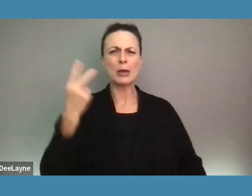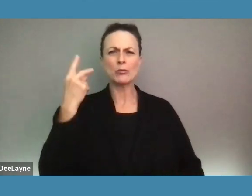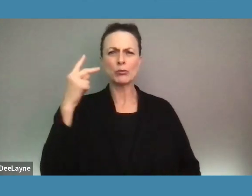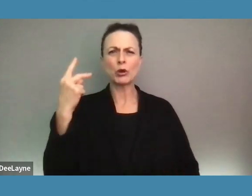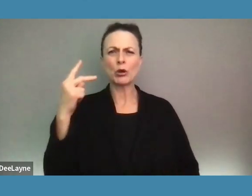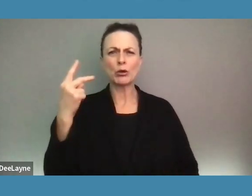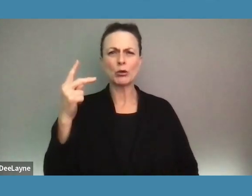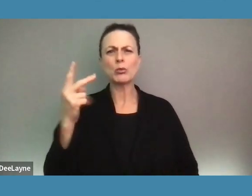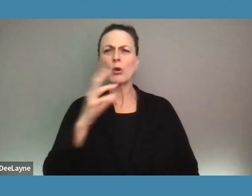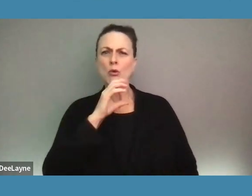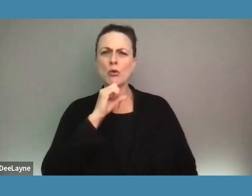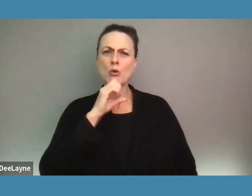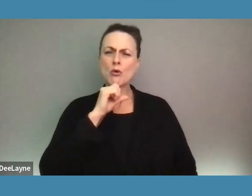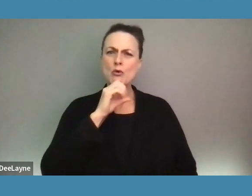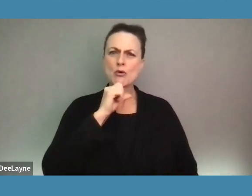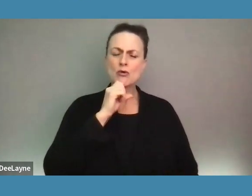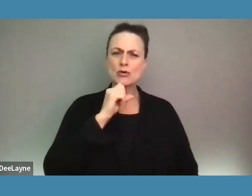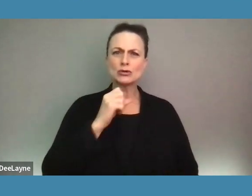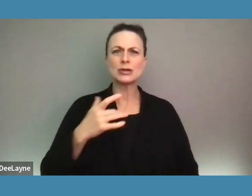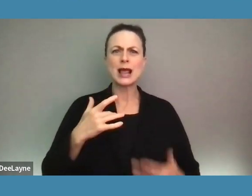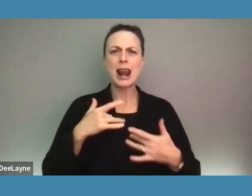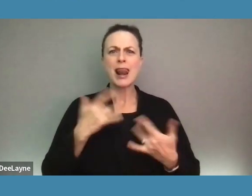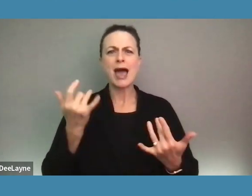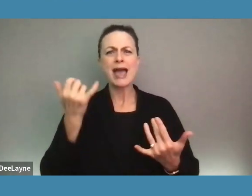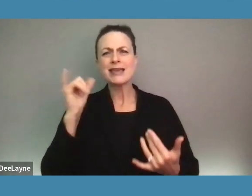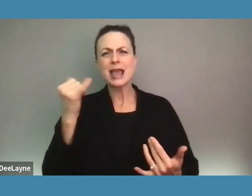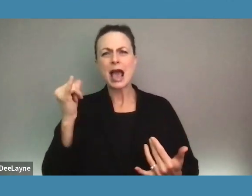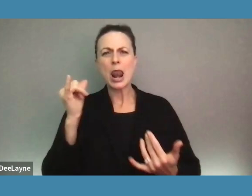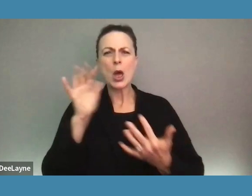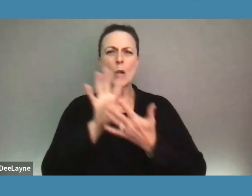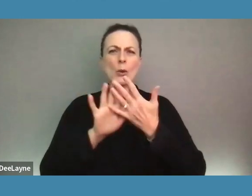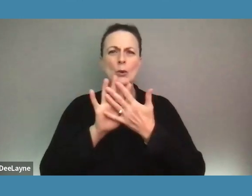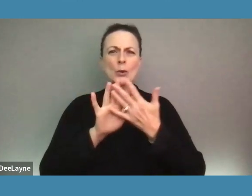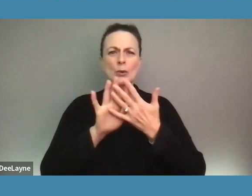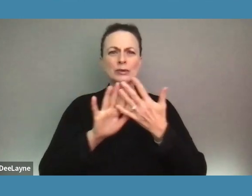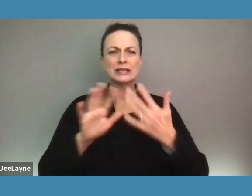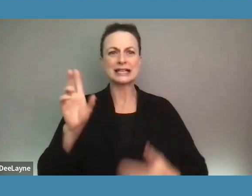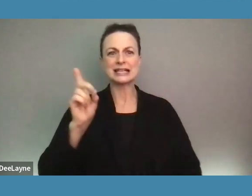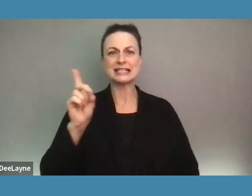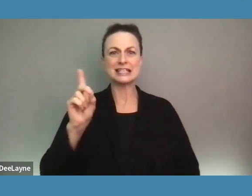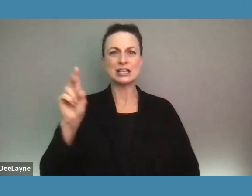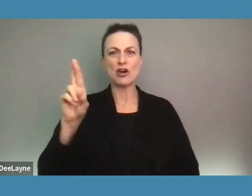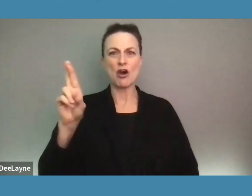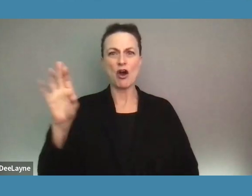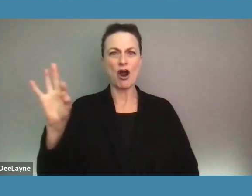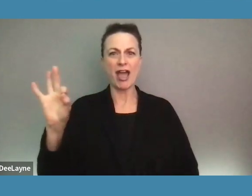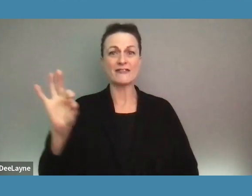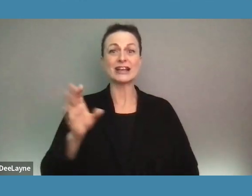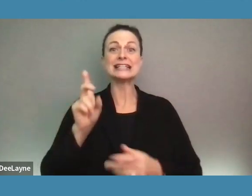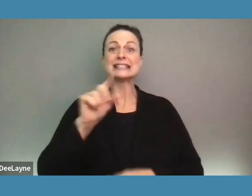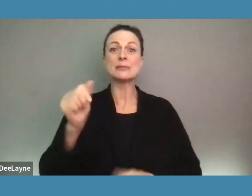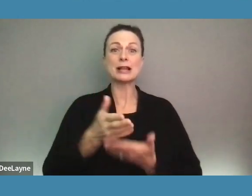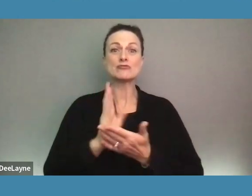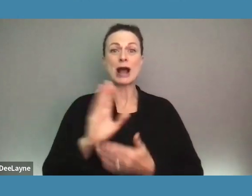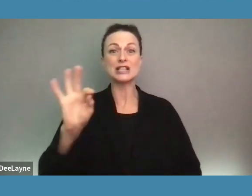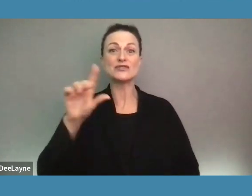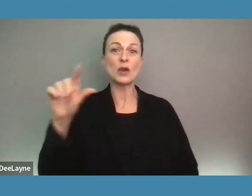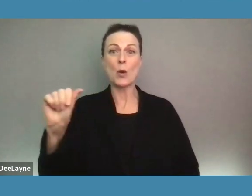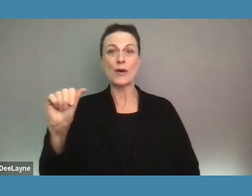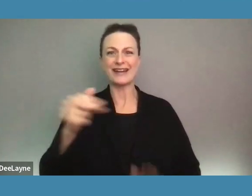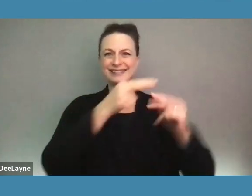purple, orange, and light yellow DRF, Disability Rights Florida